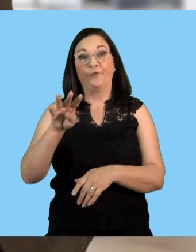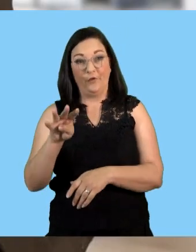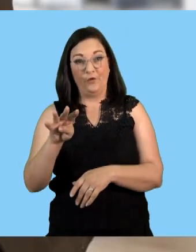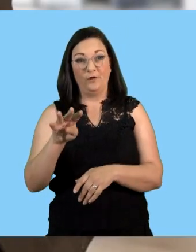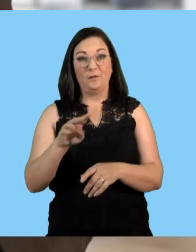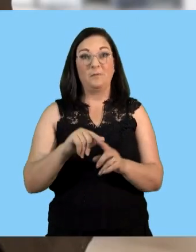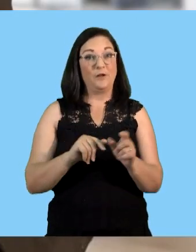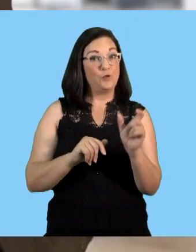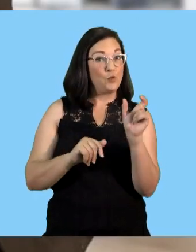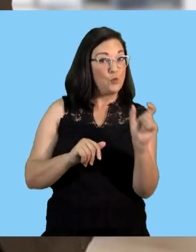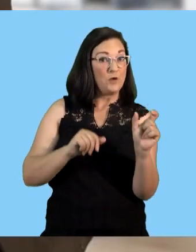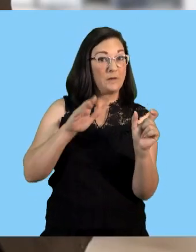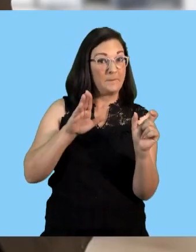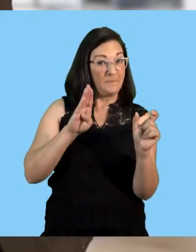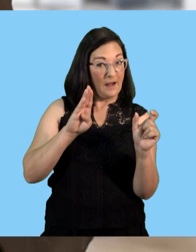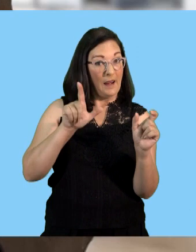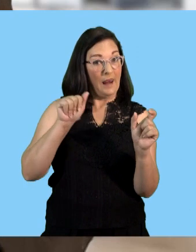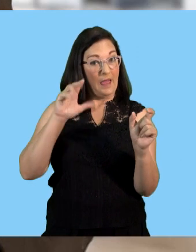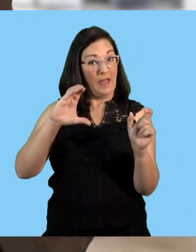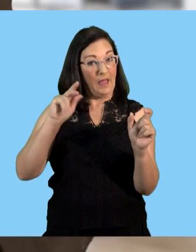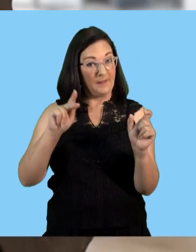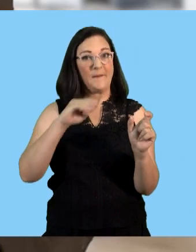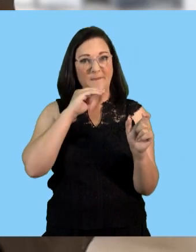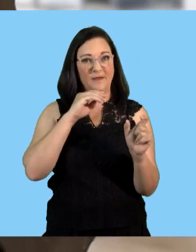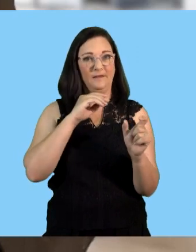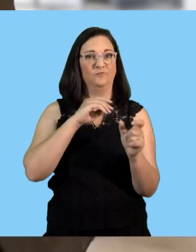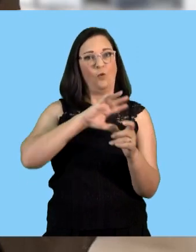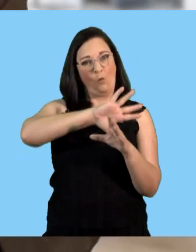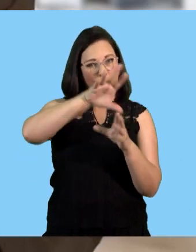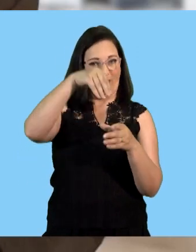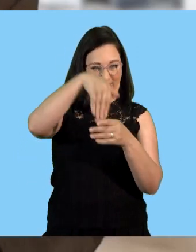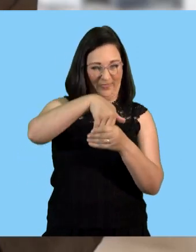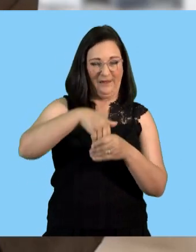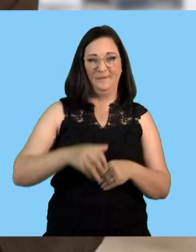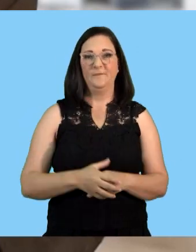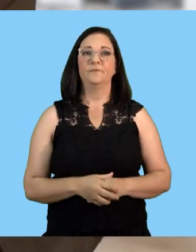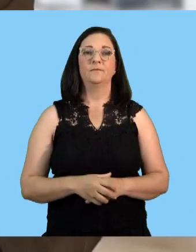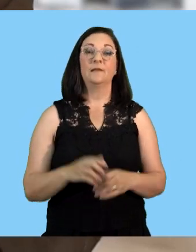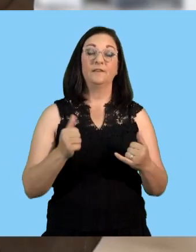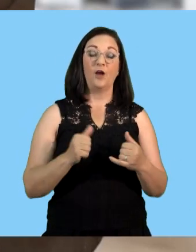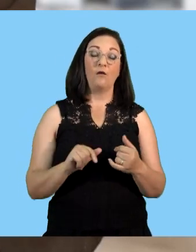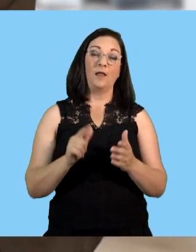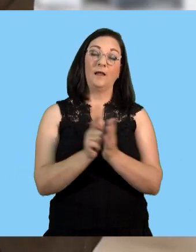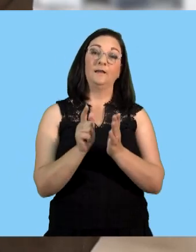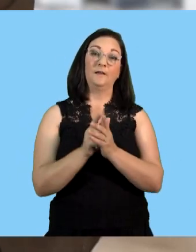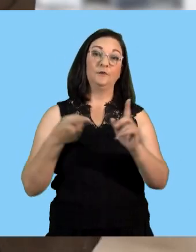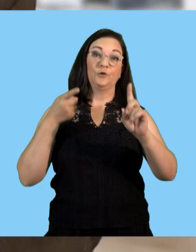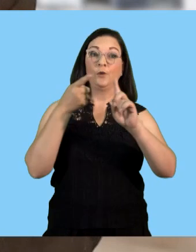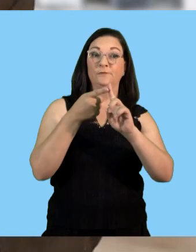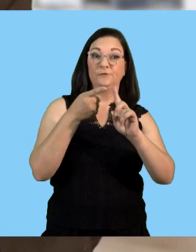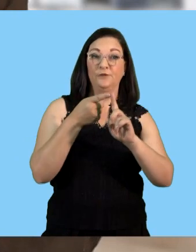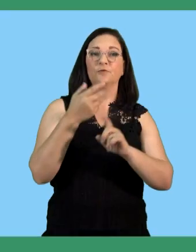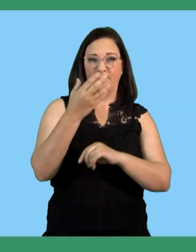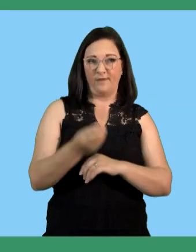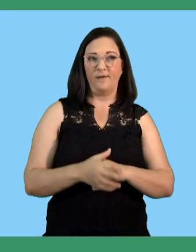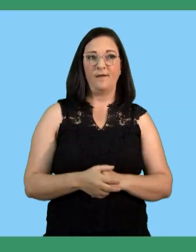term black in this particular context. Right, for this lesson, we have our objectives, as you know.